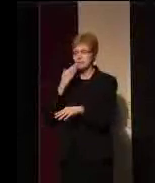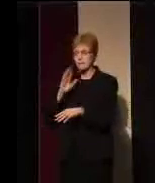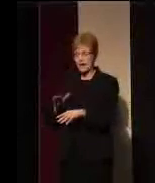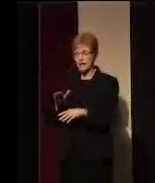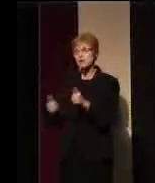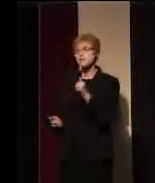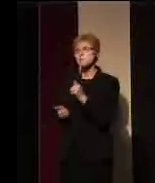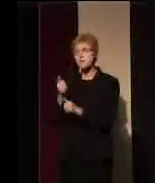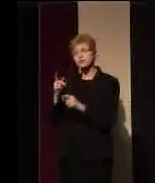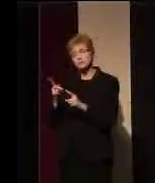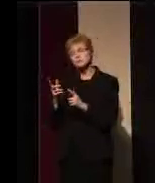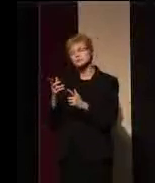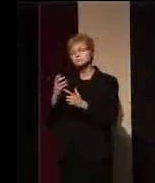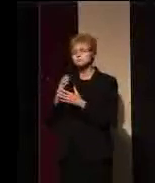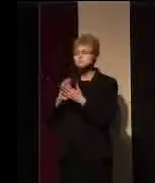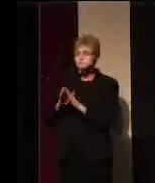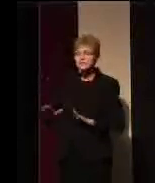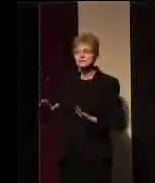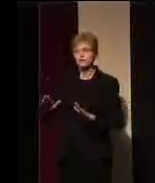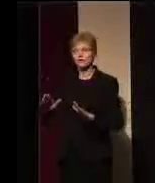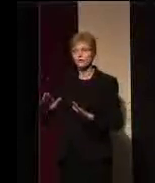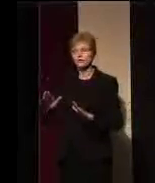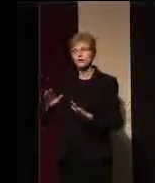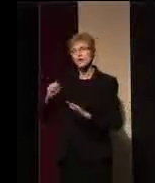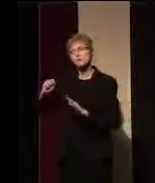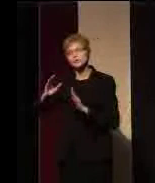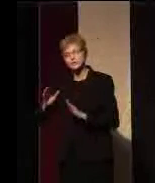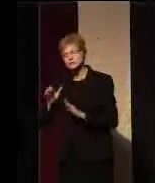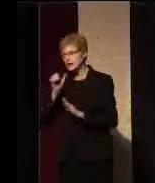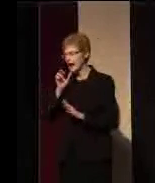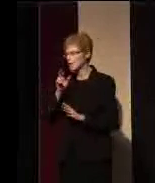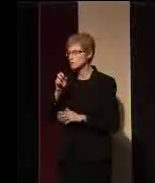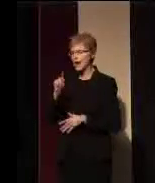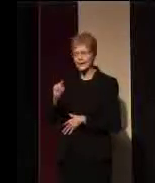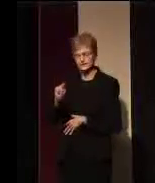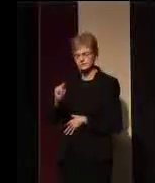are peaceful protesters and not call them riots. Mm-hmm.